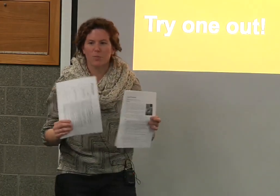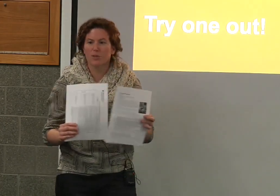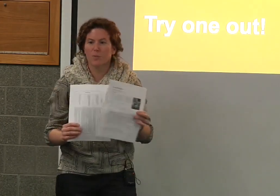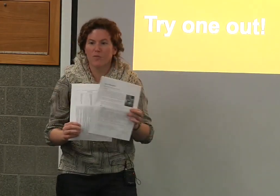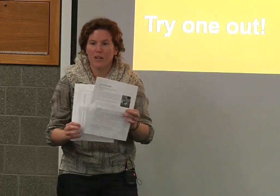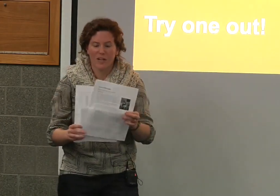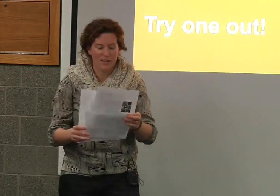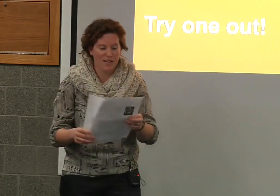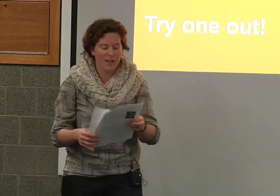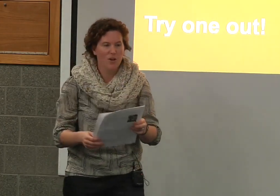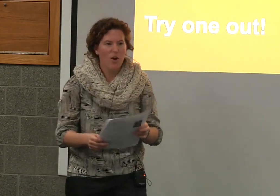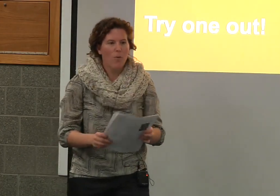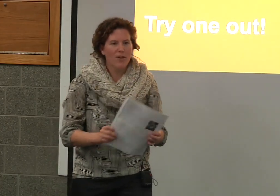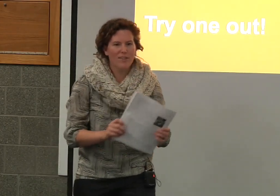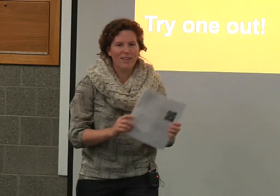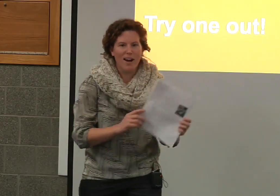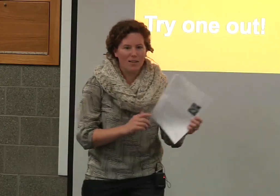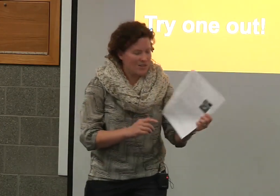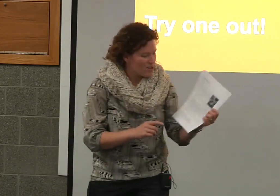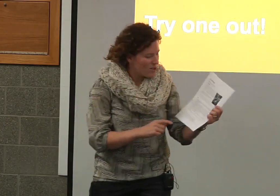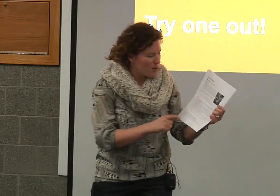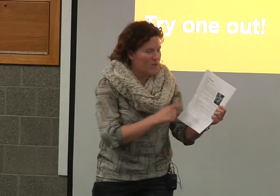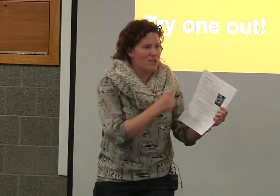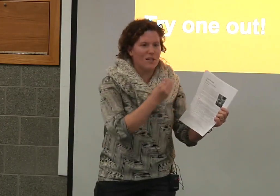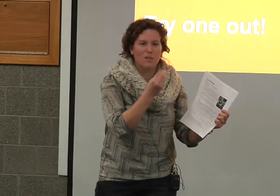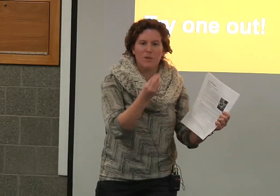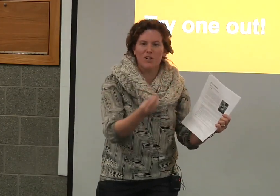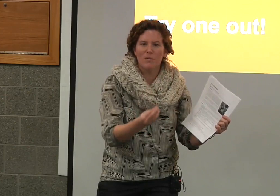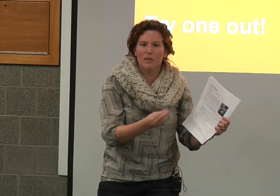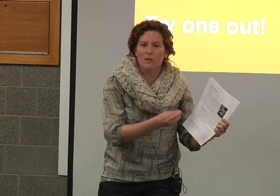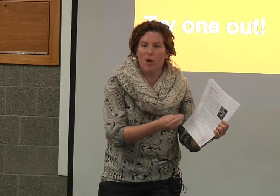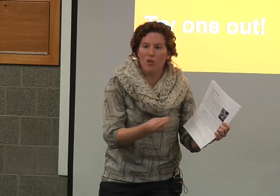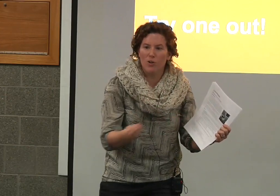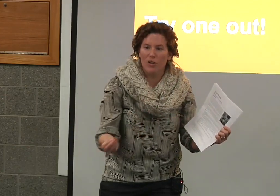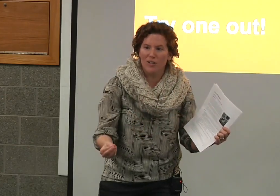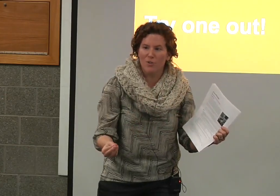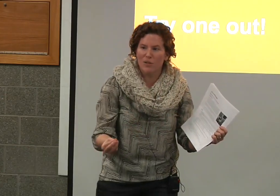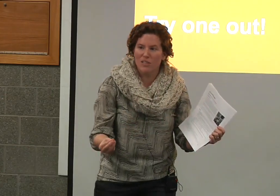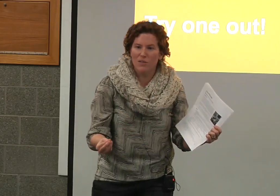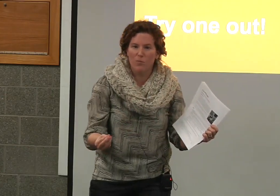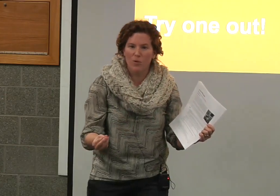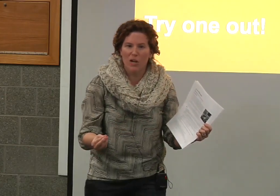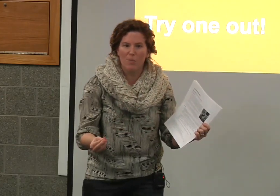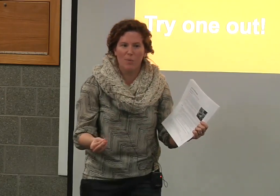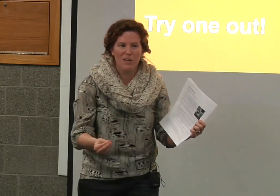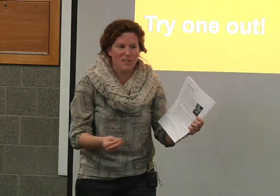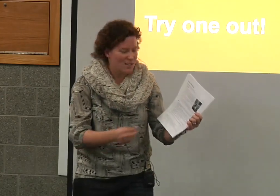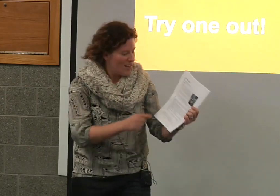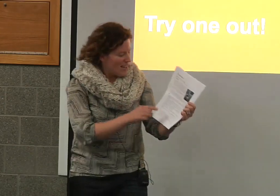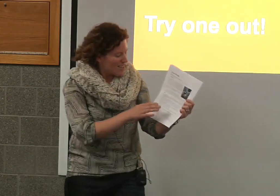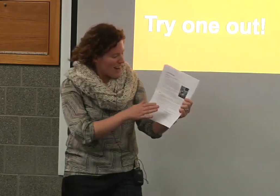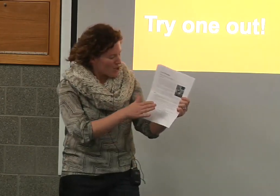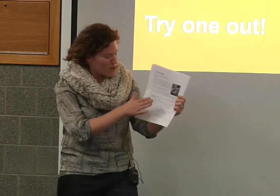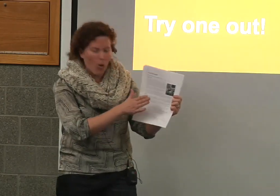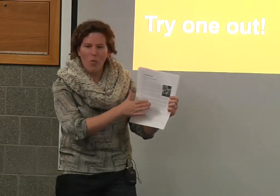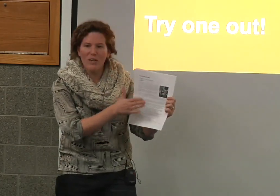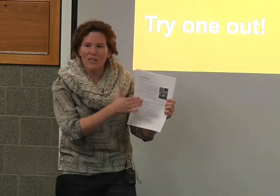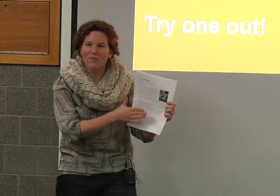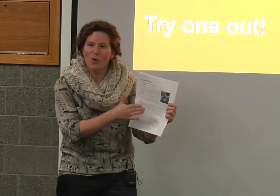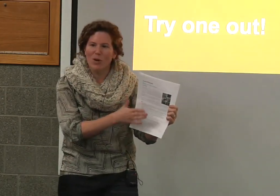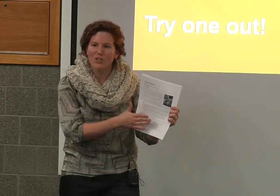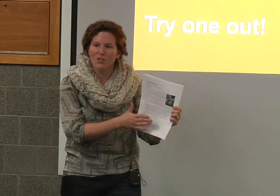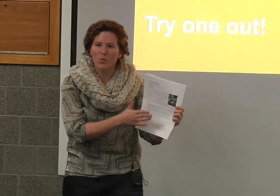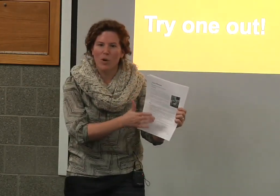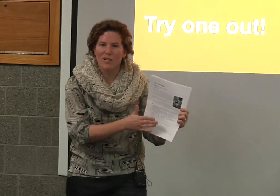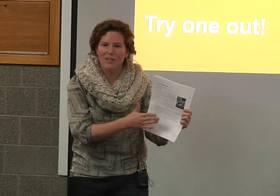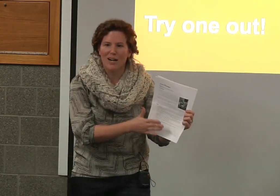case studies to prevent against that. One thing that I like to do, if it's especially going to be a longer classroom activity, more than a couple minutes, is actually